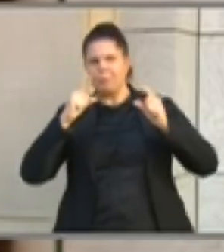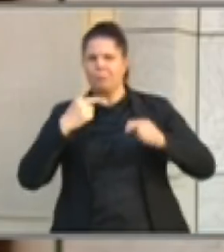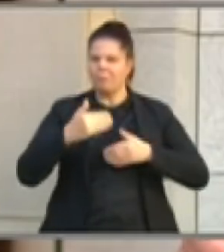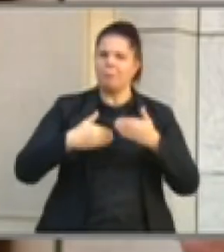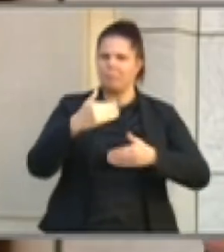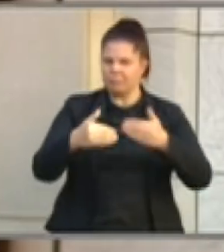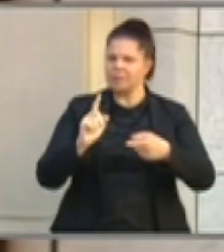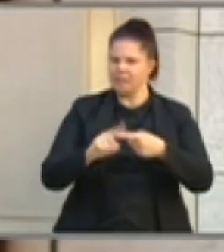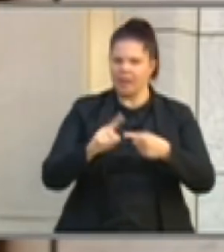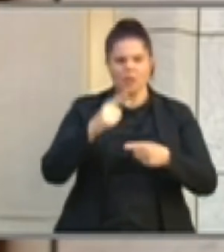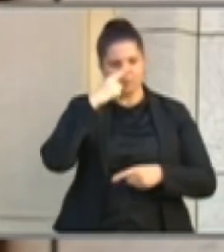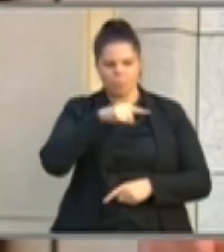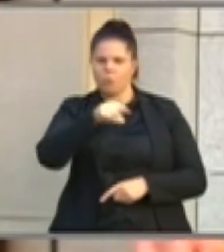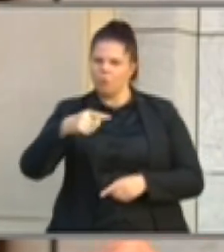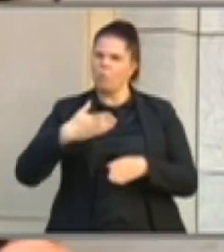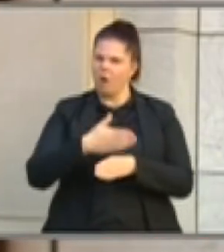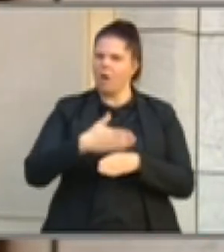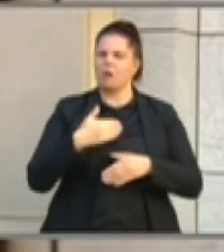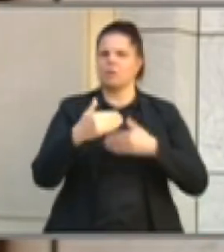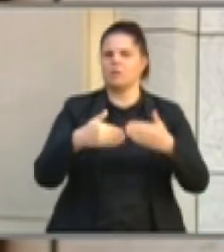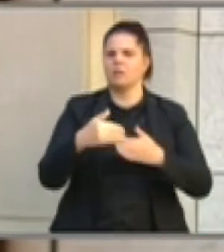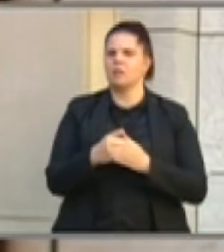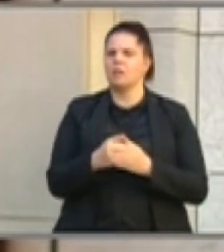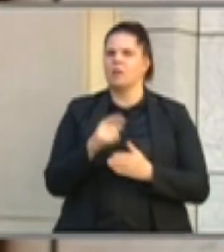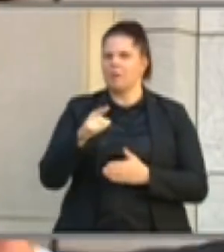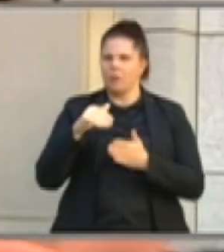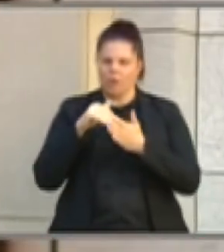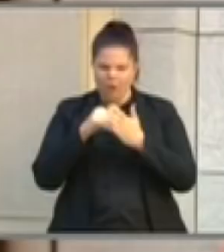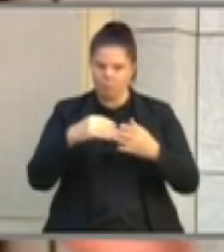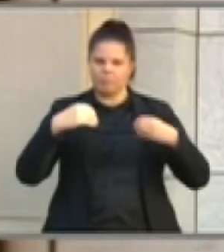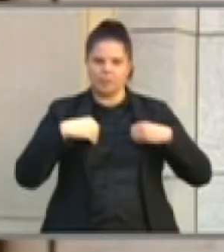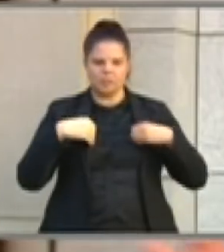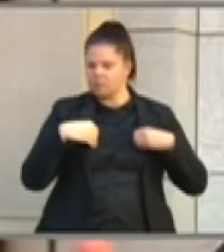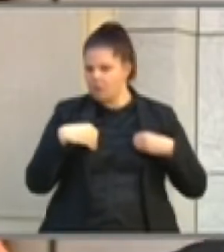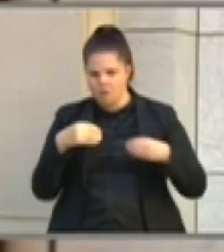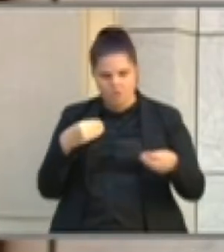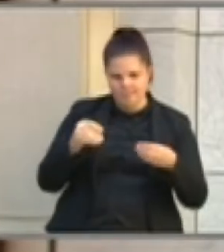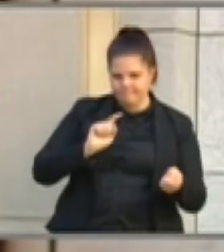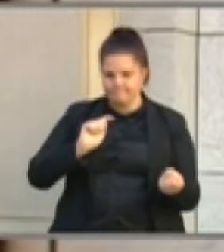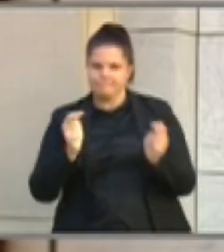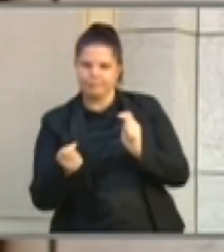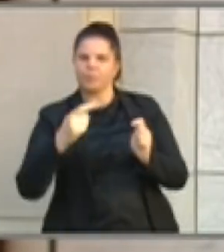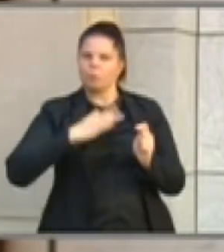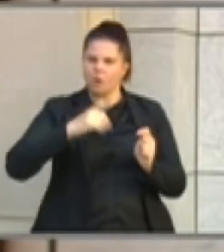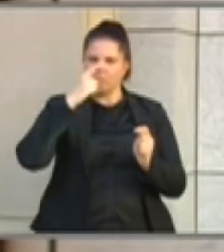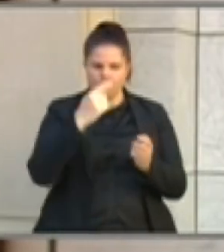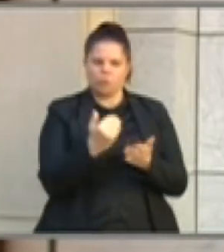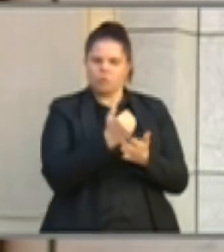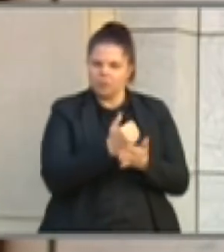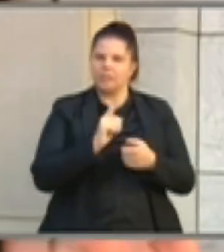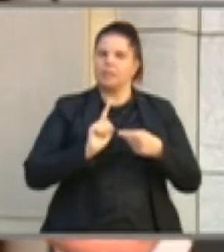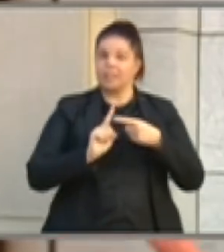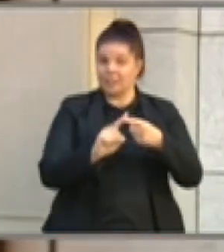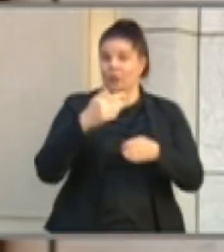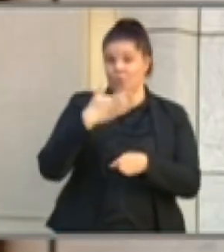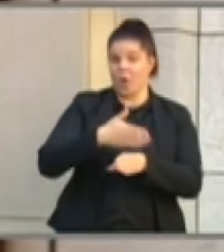for businesses to adapt to these new circumstances, to keep people on doing actual work, and for those